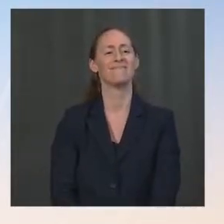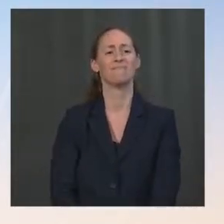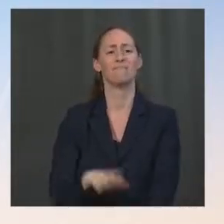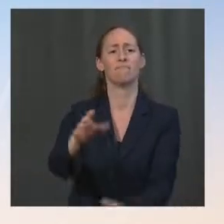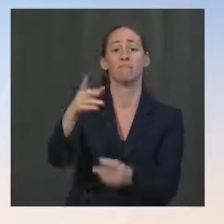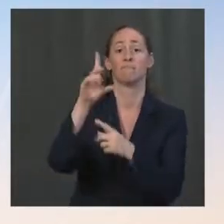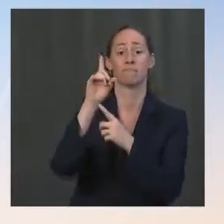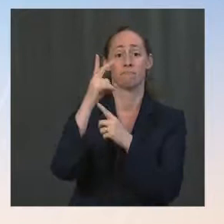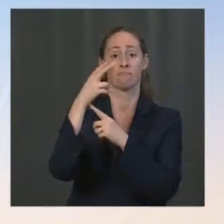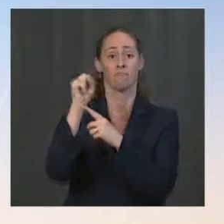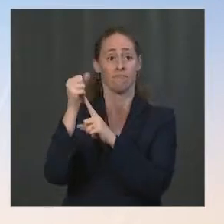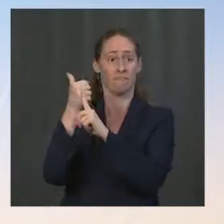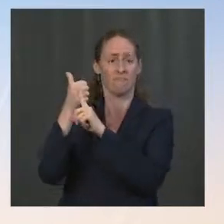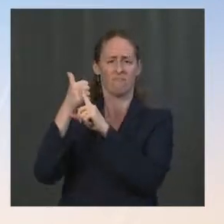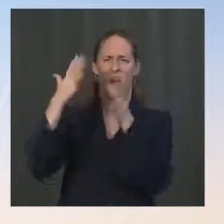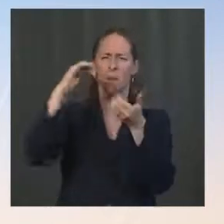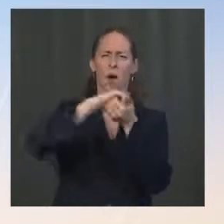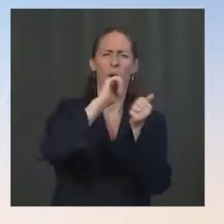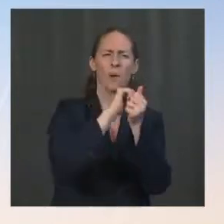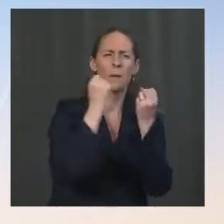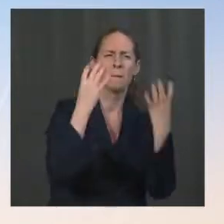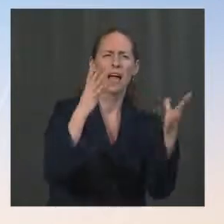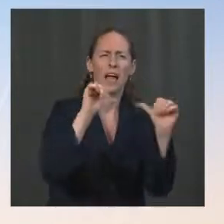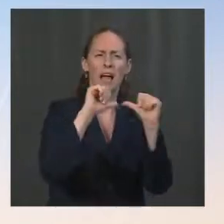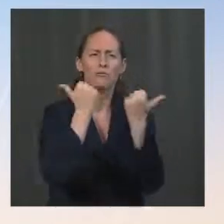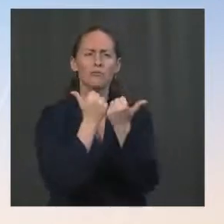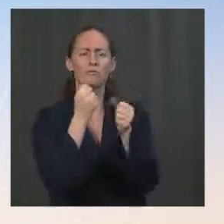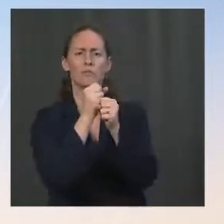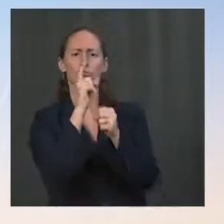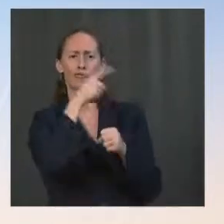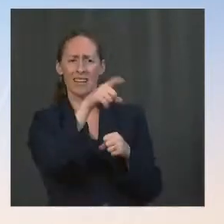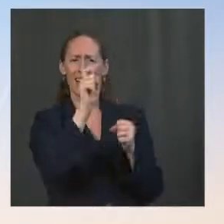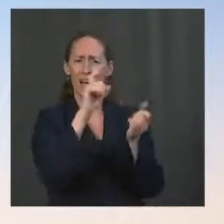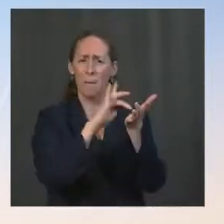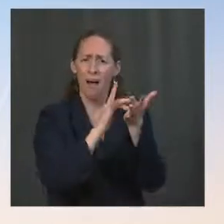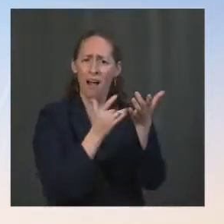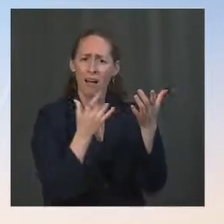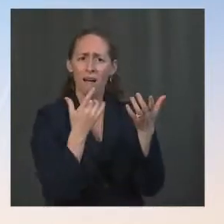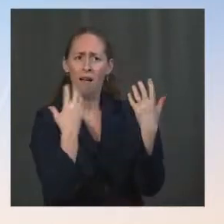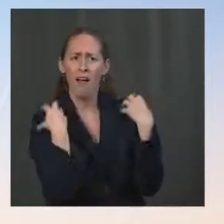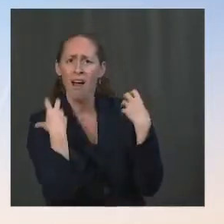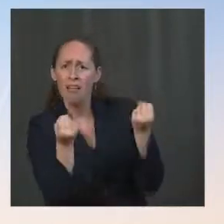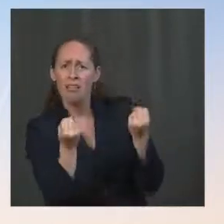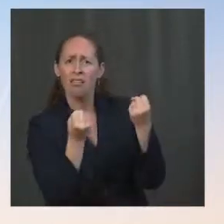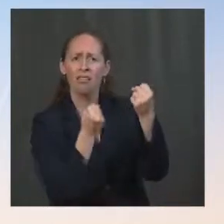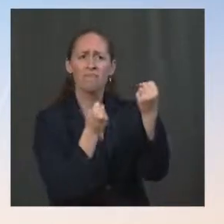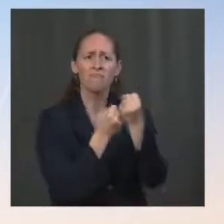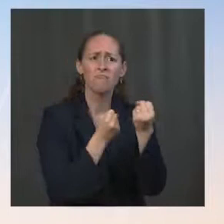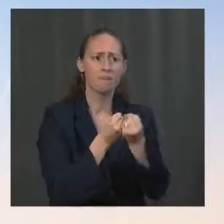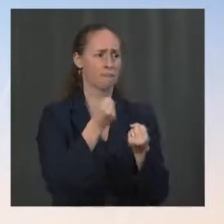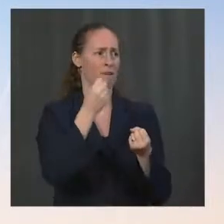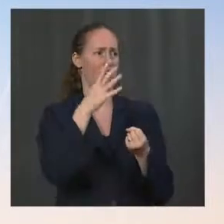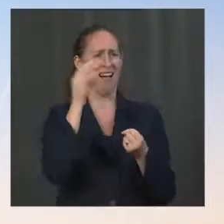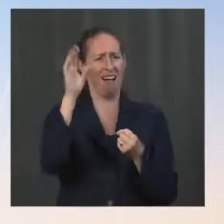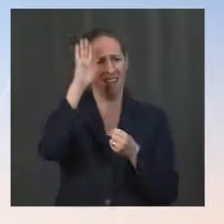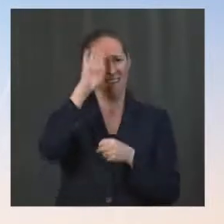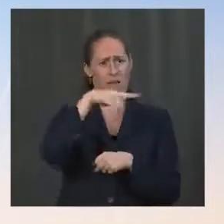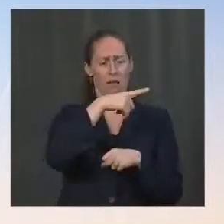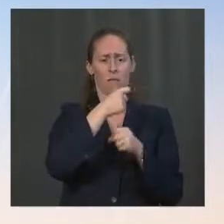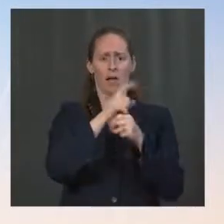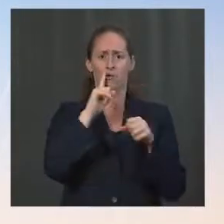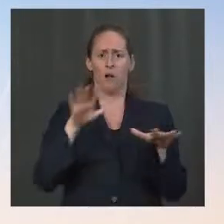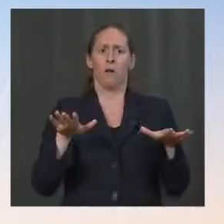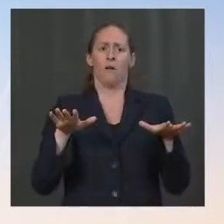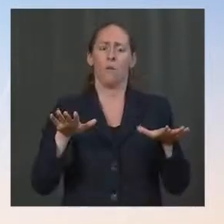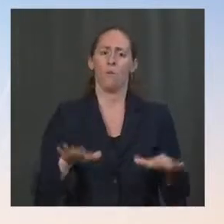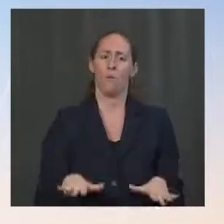have access to medical care and sufficient support to enable their successful resettlement in the United States. The President is grateful for the